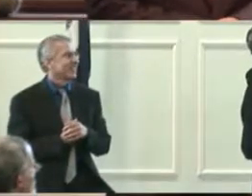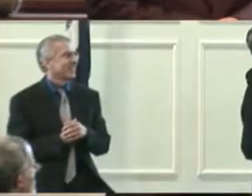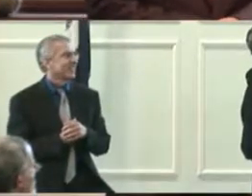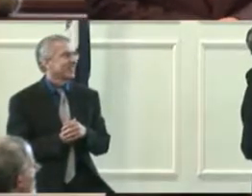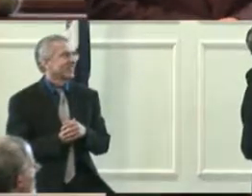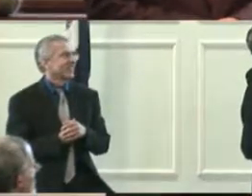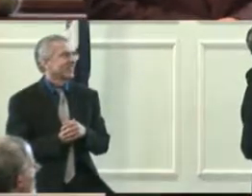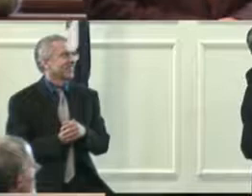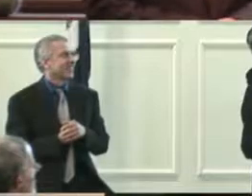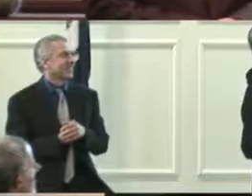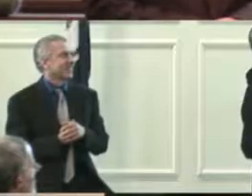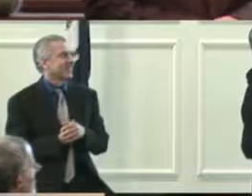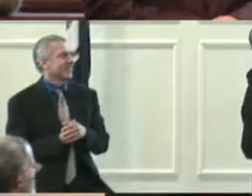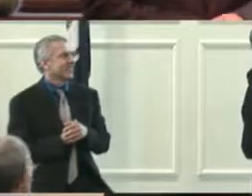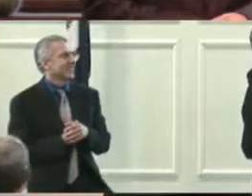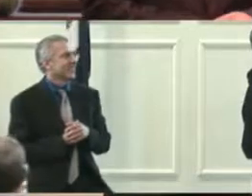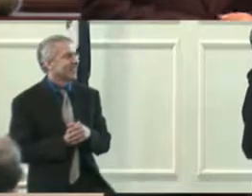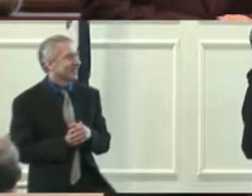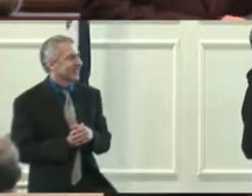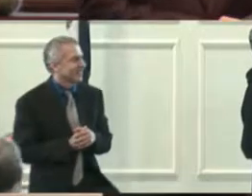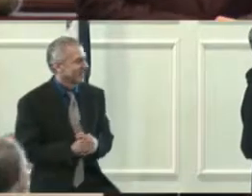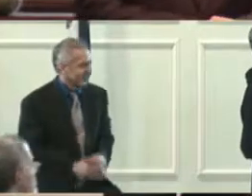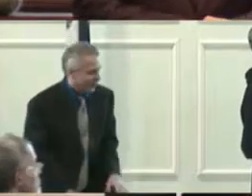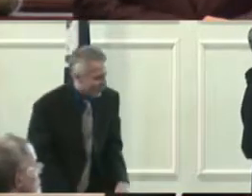Hank Branch,